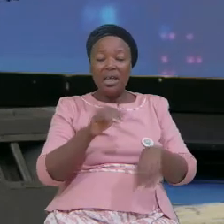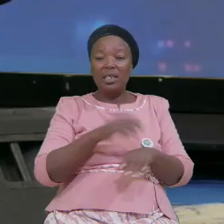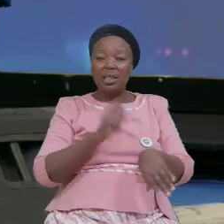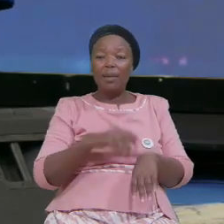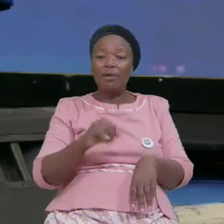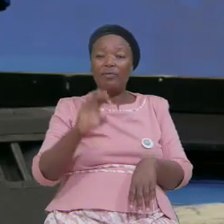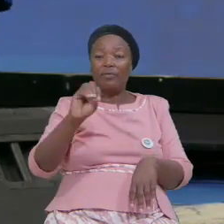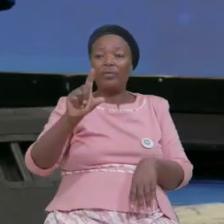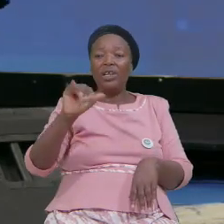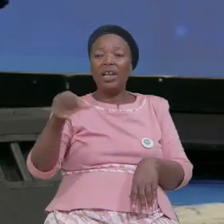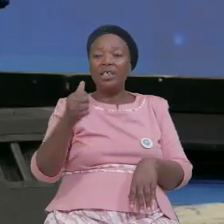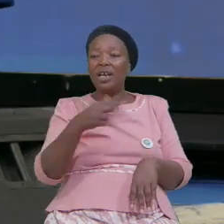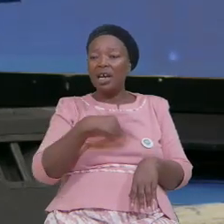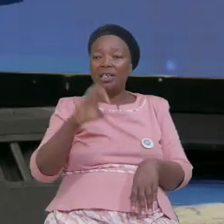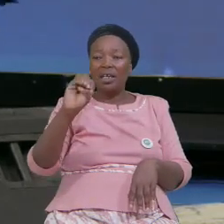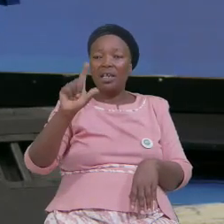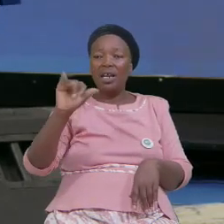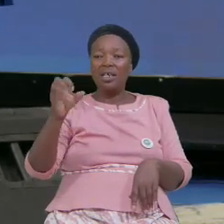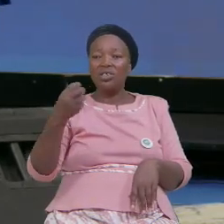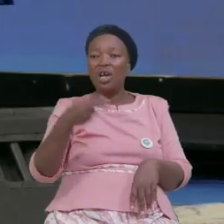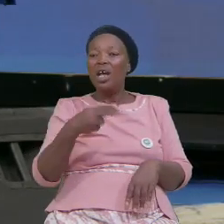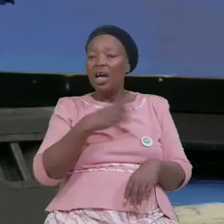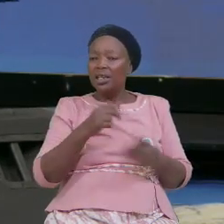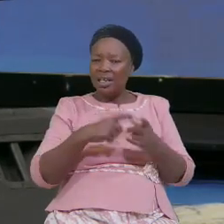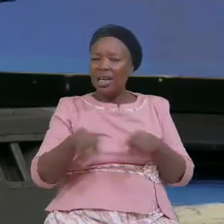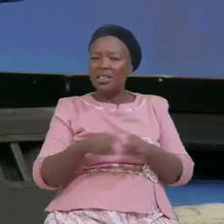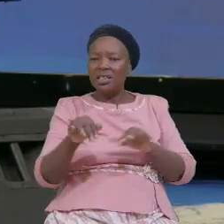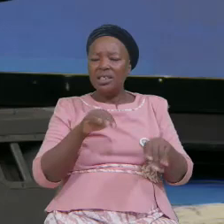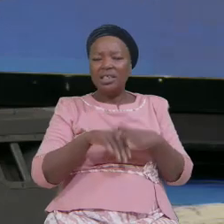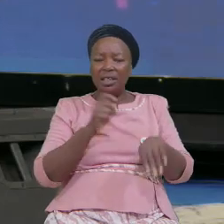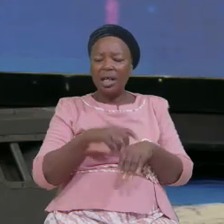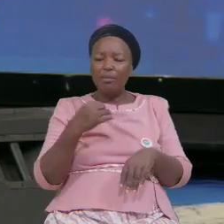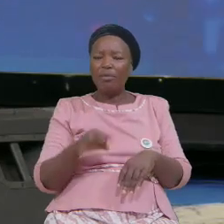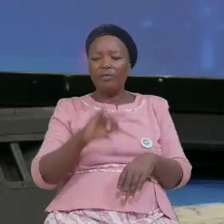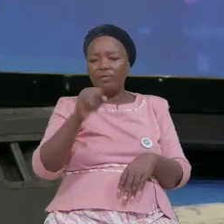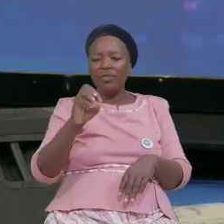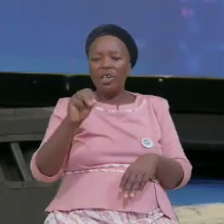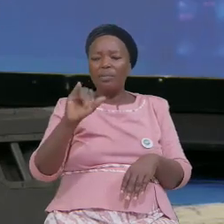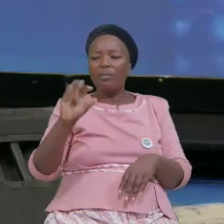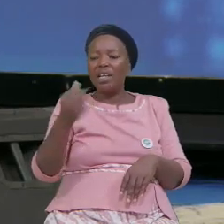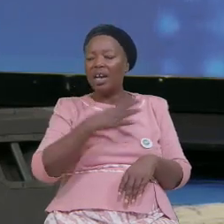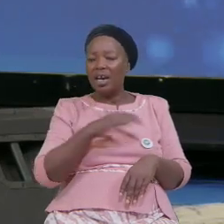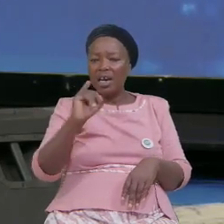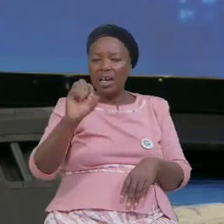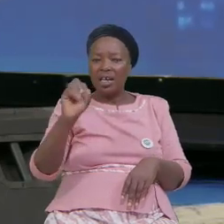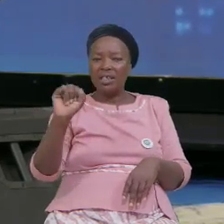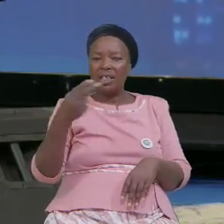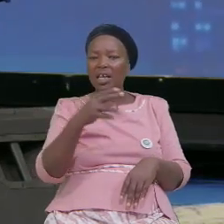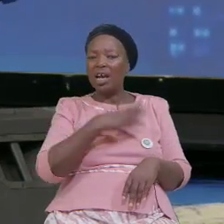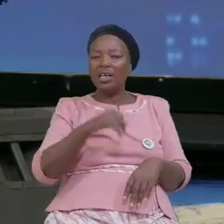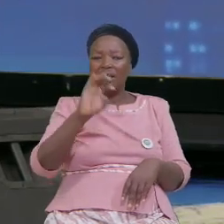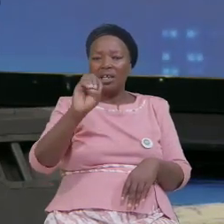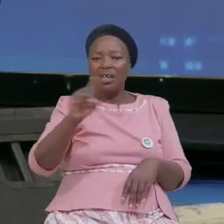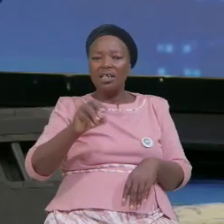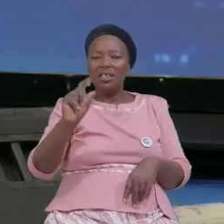Elisha, as they did in the time of Jeremiah, Isaiah, Ezekiel, they continued and they resisted. And